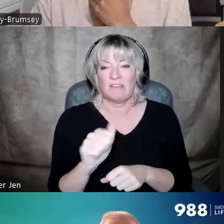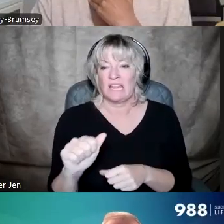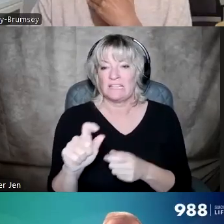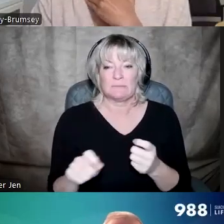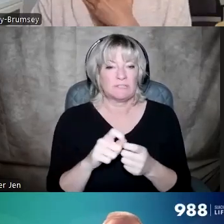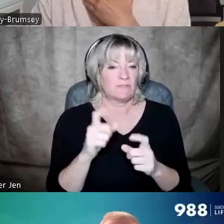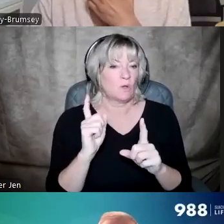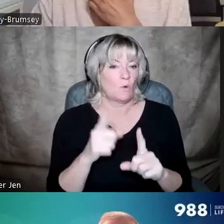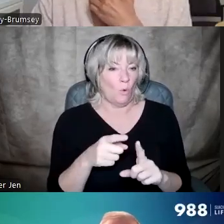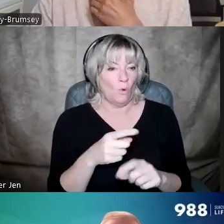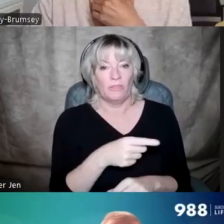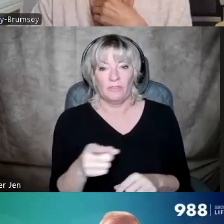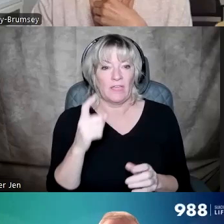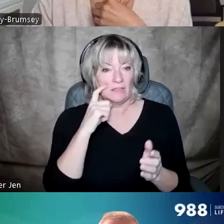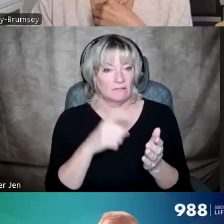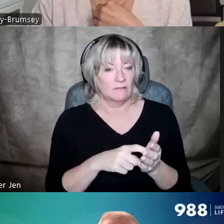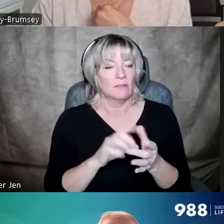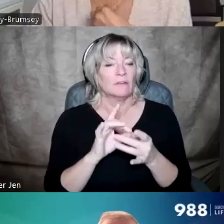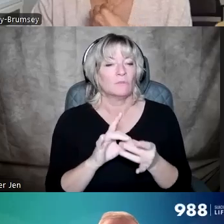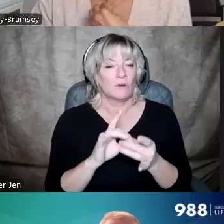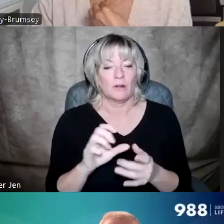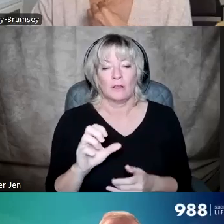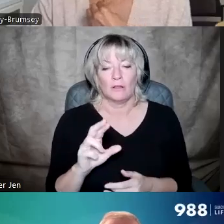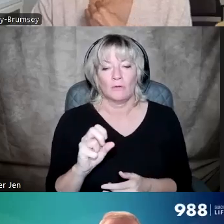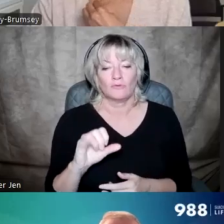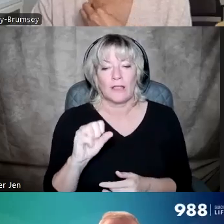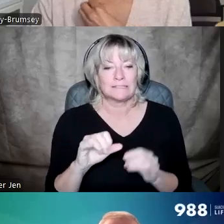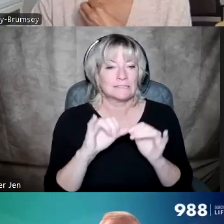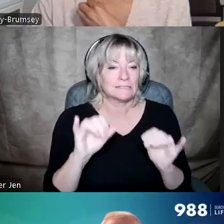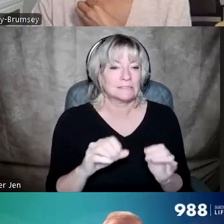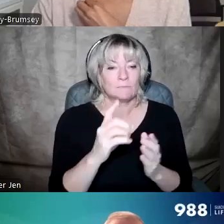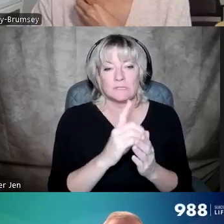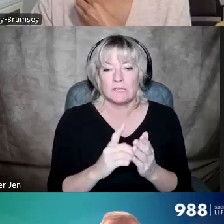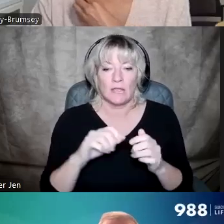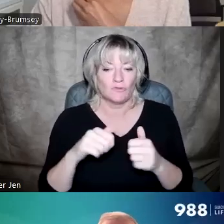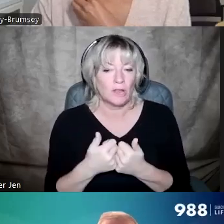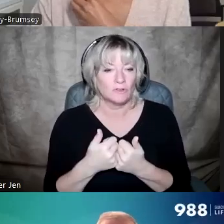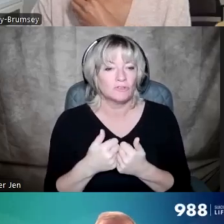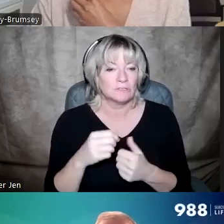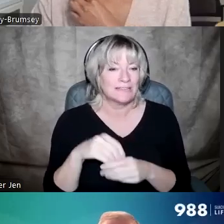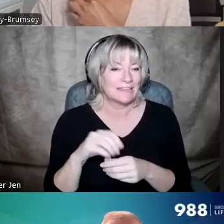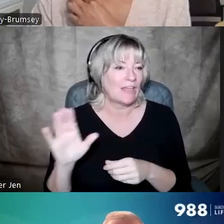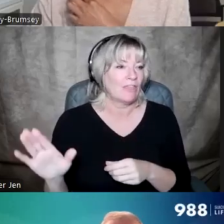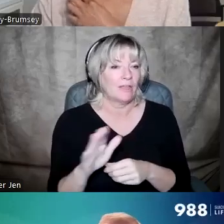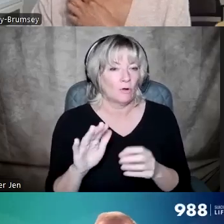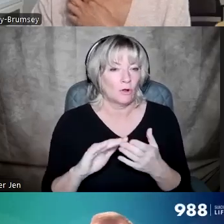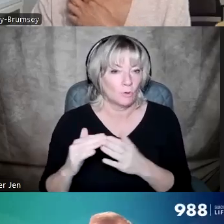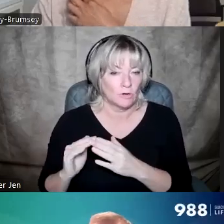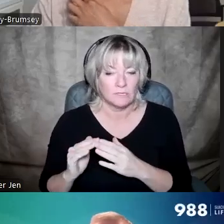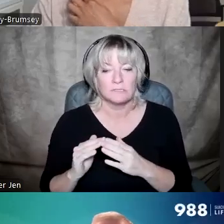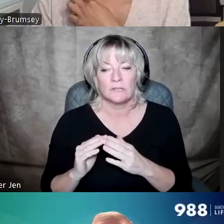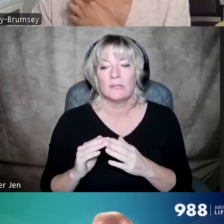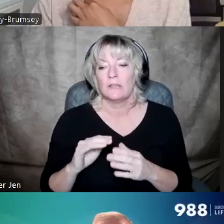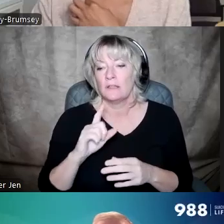they identify with respect to crisis systems design challenges in their communities. That will be, the